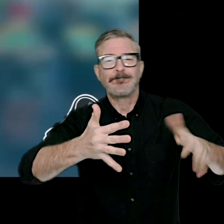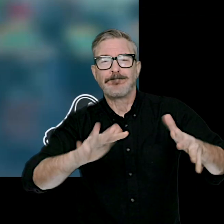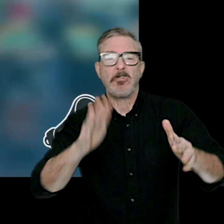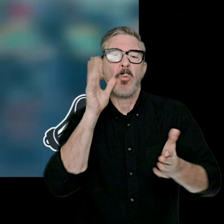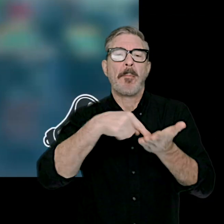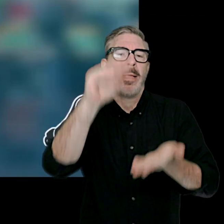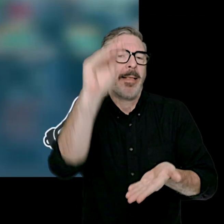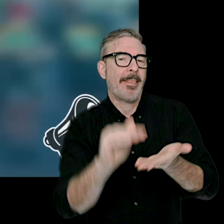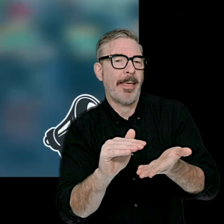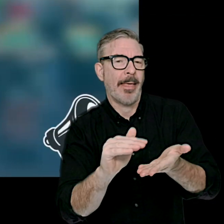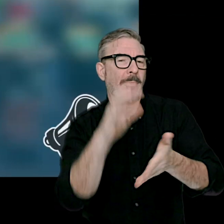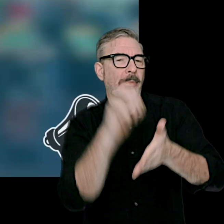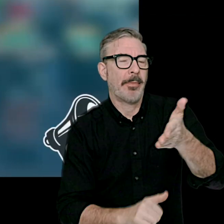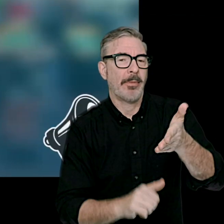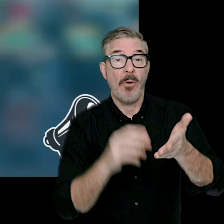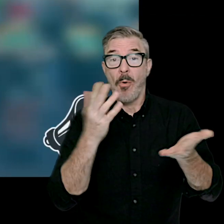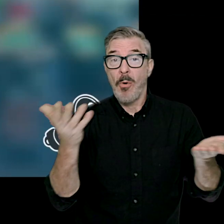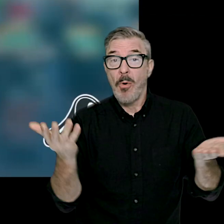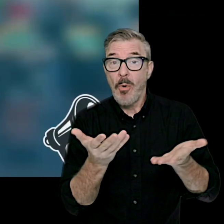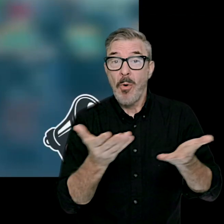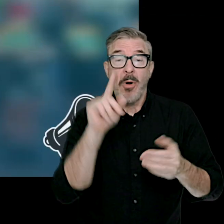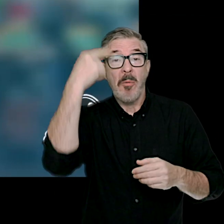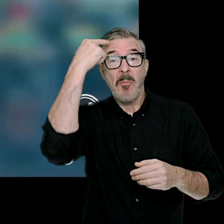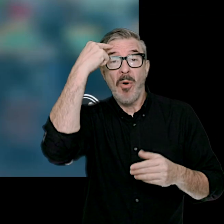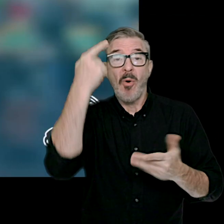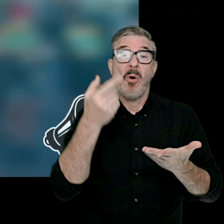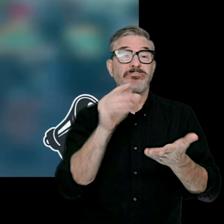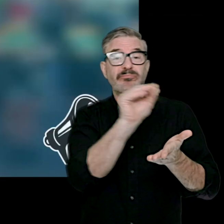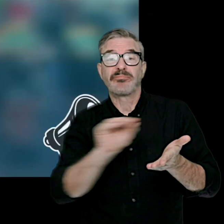for poor work performances,